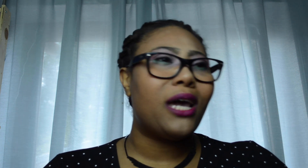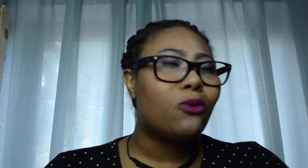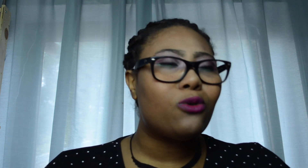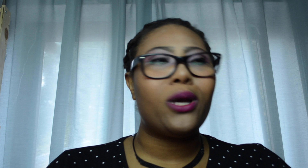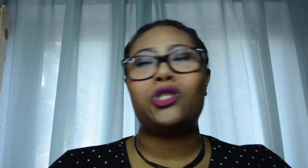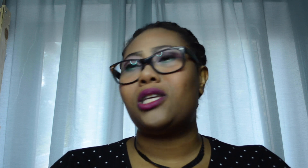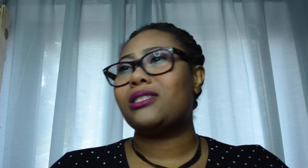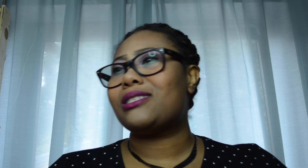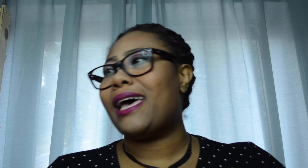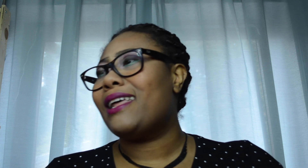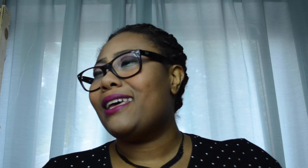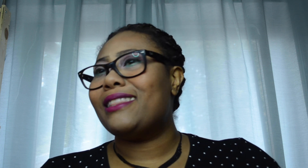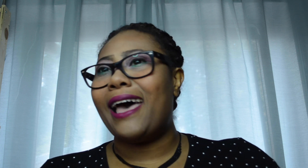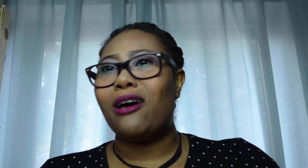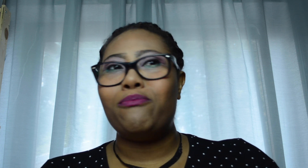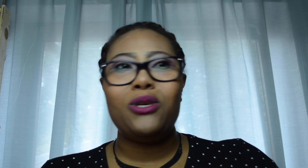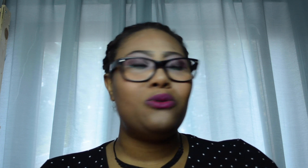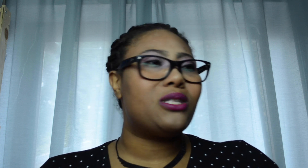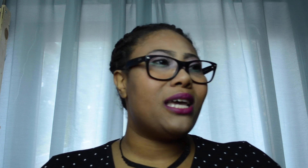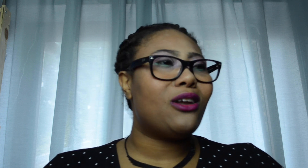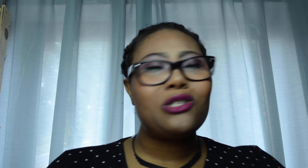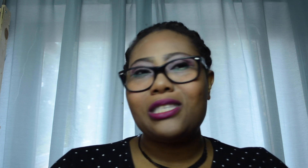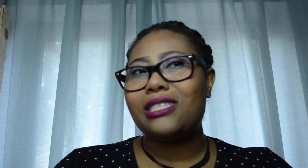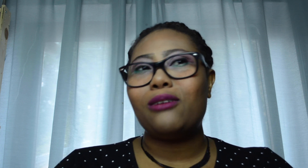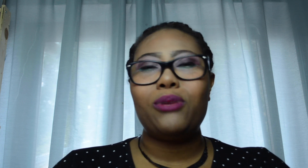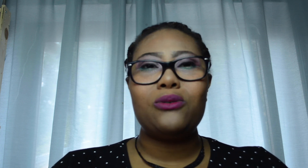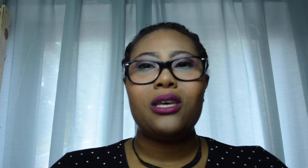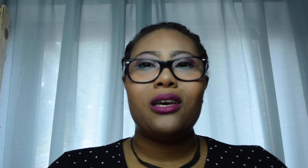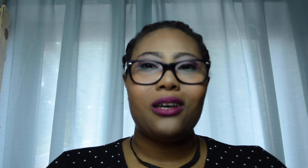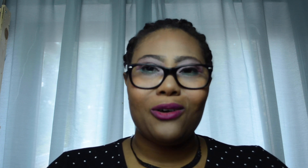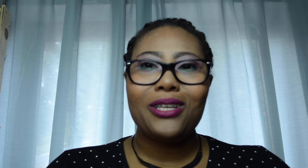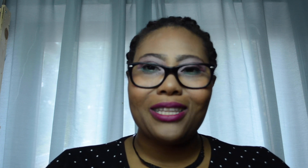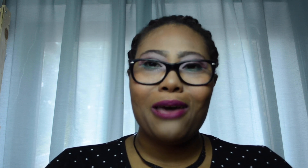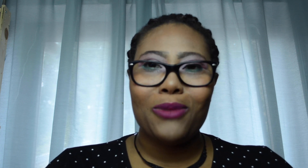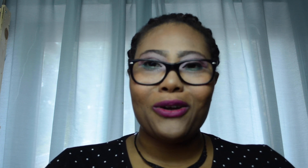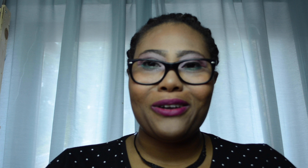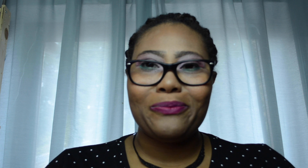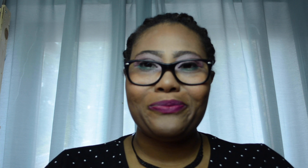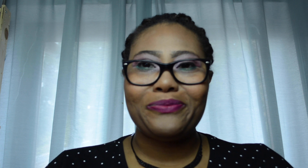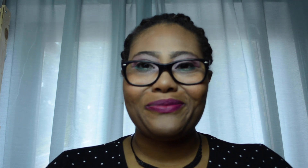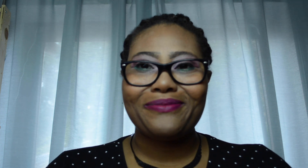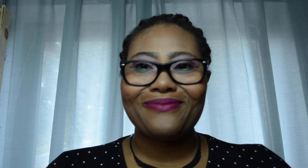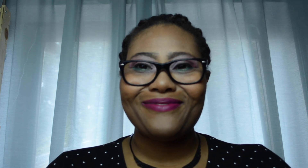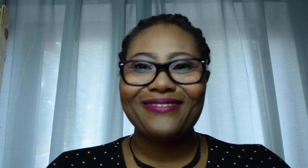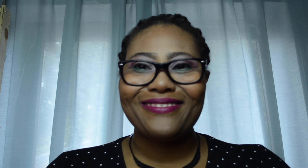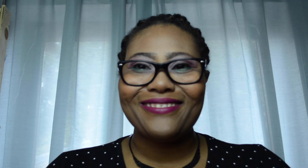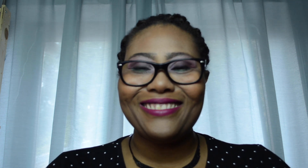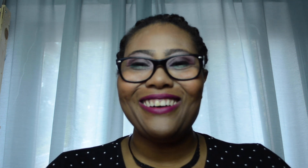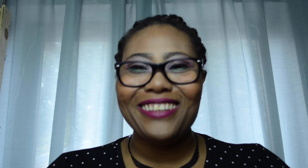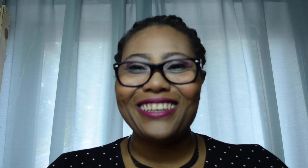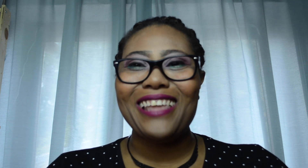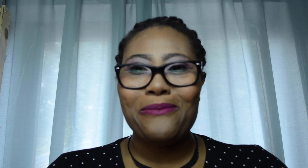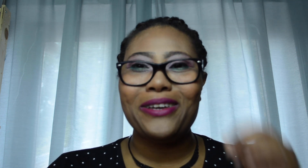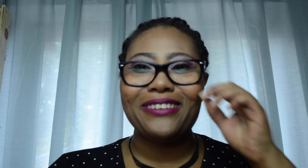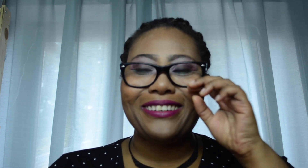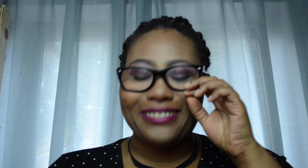those microaggressions, that abuse, that narcissistic abuse, go look in that mirror. Go